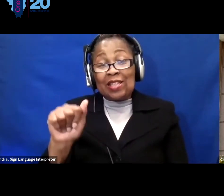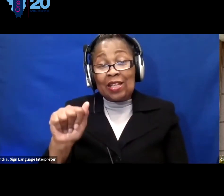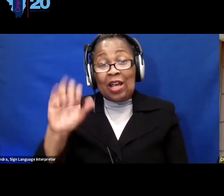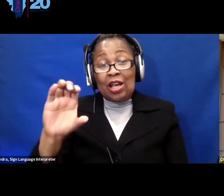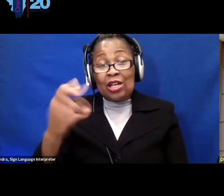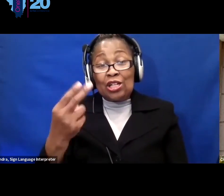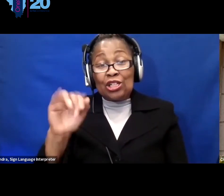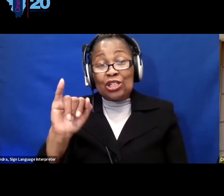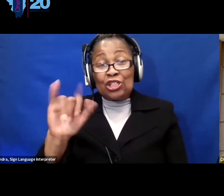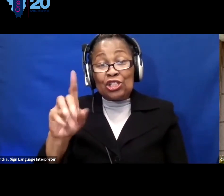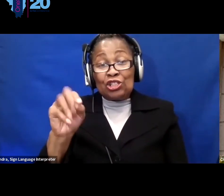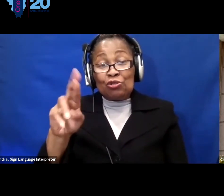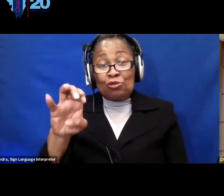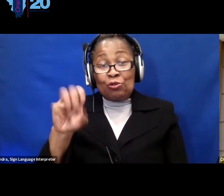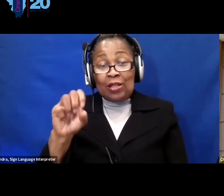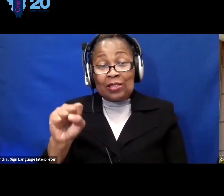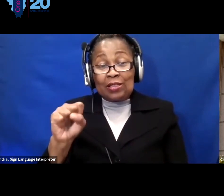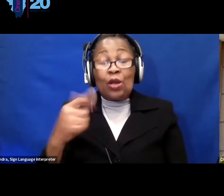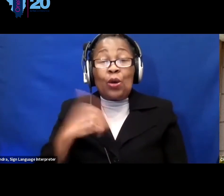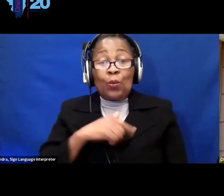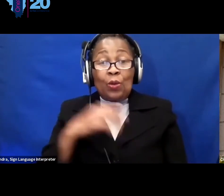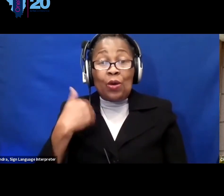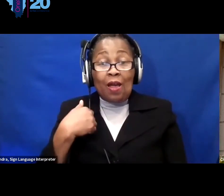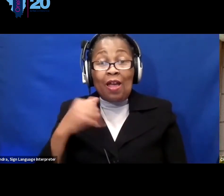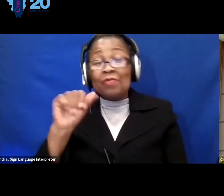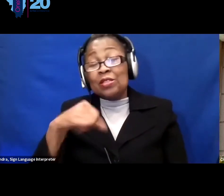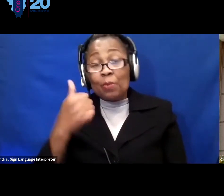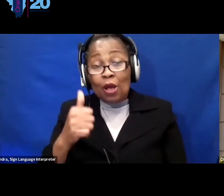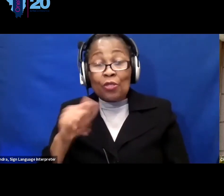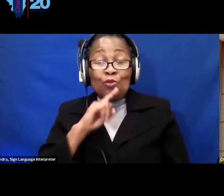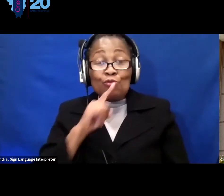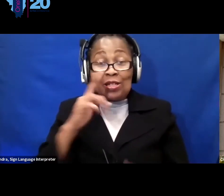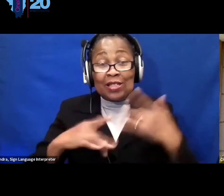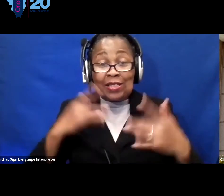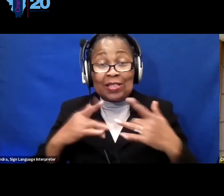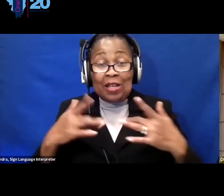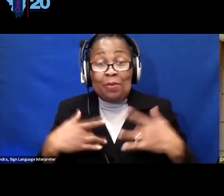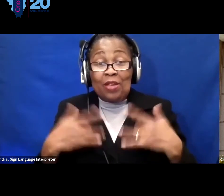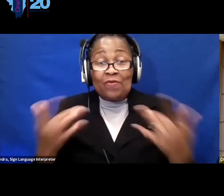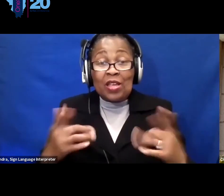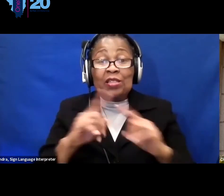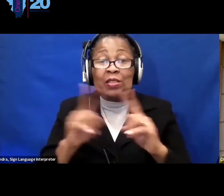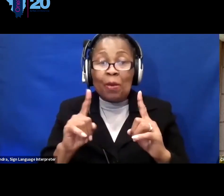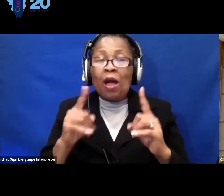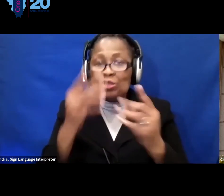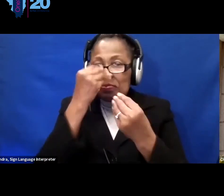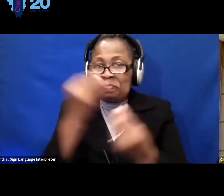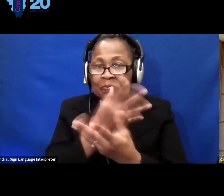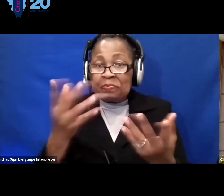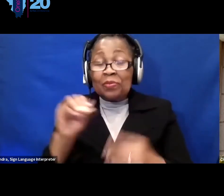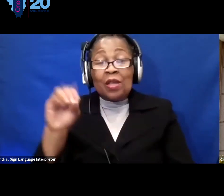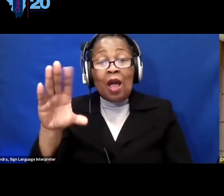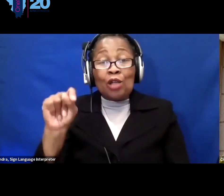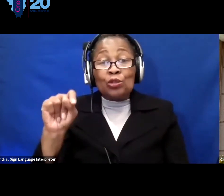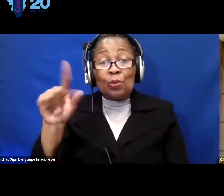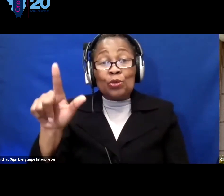We will be having, as part of CCAC, some other really exciting events coming up. Just wanted to put on your radar, on October